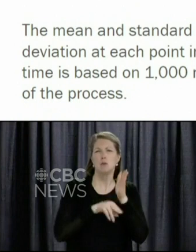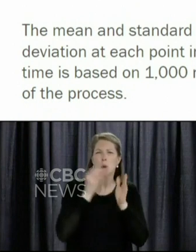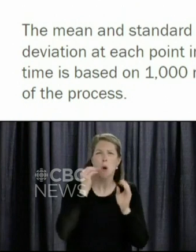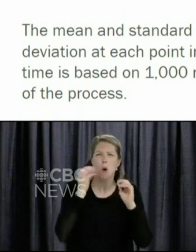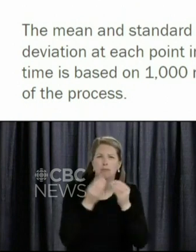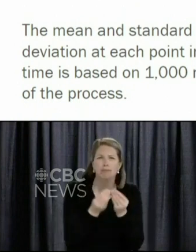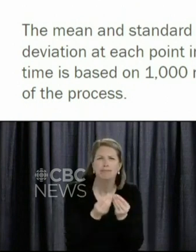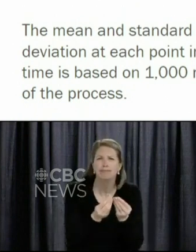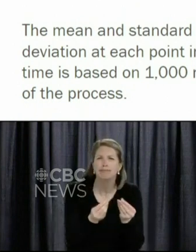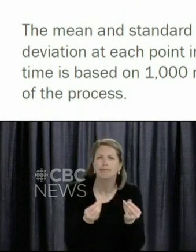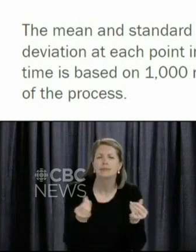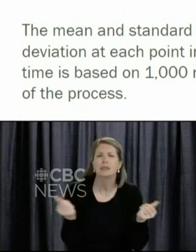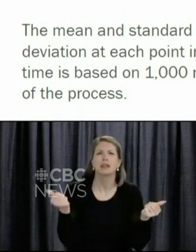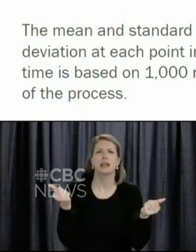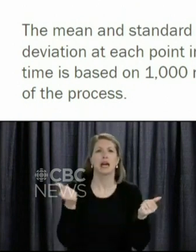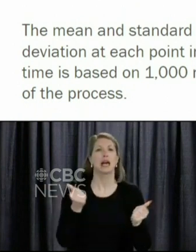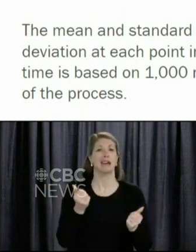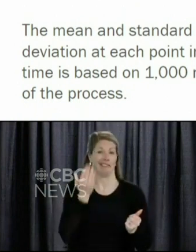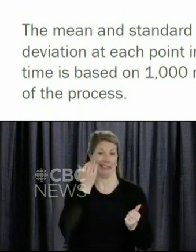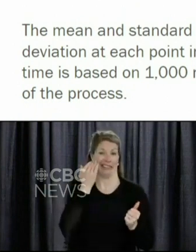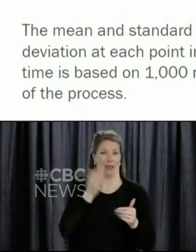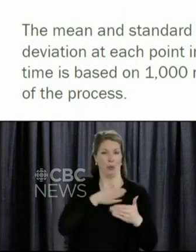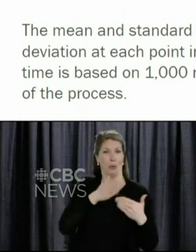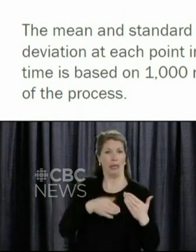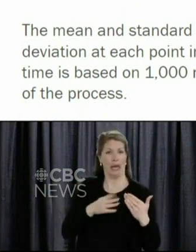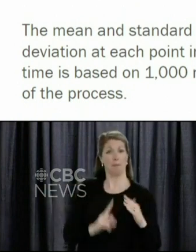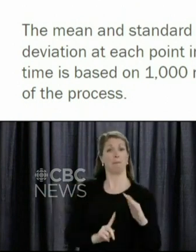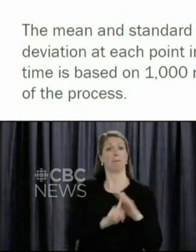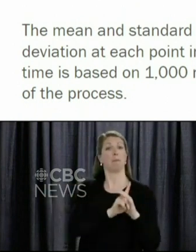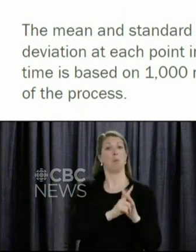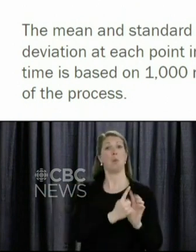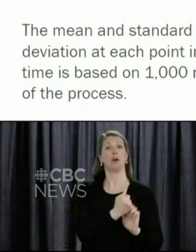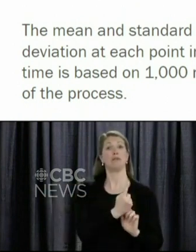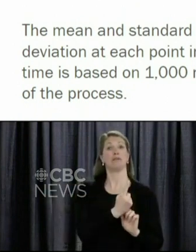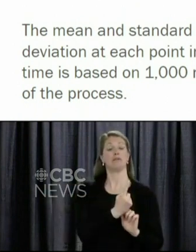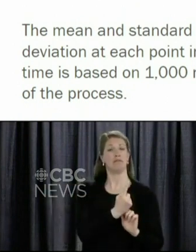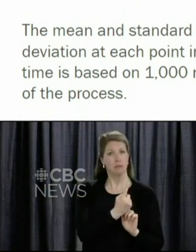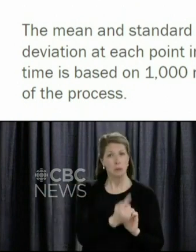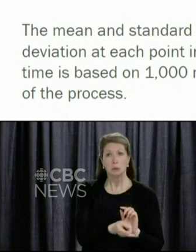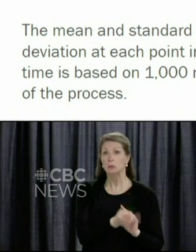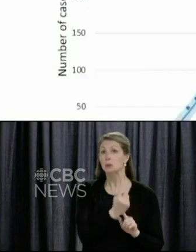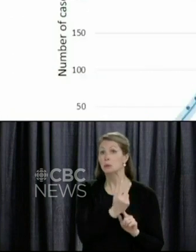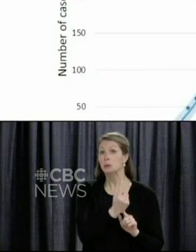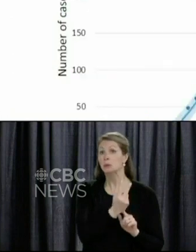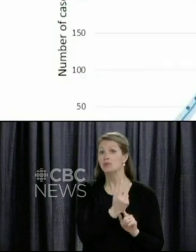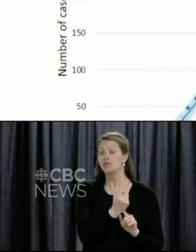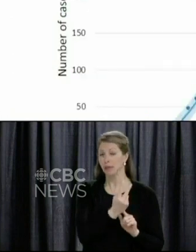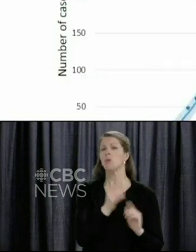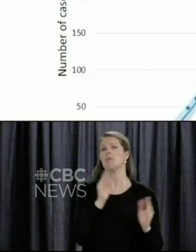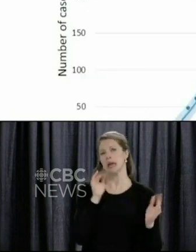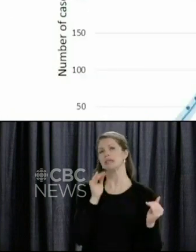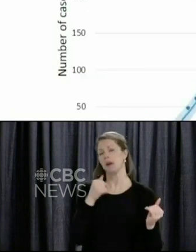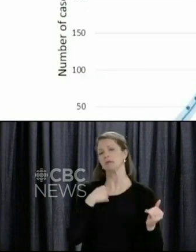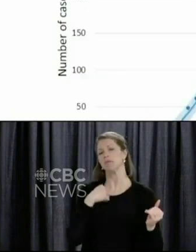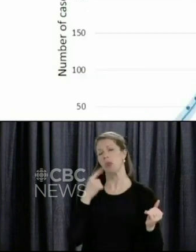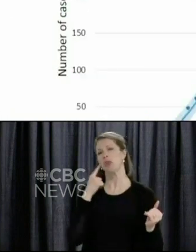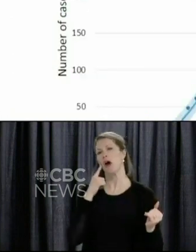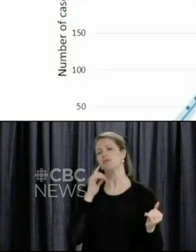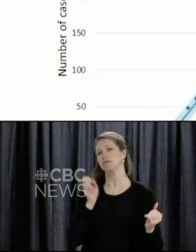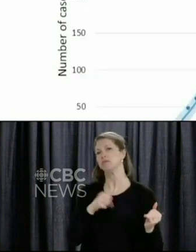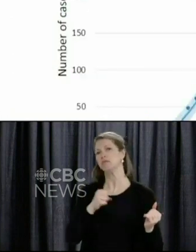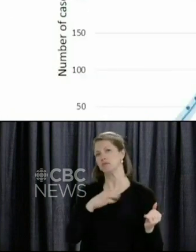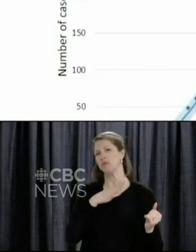smattering of cases that we've seen this weekend, for instance, is not necessarily unexpected. A slightly different approach